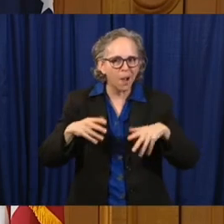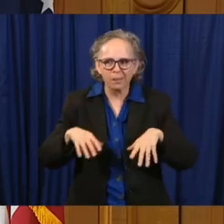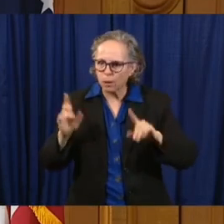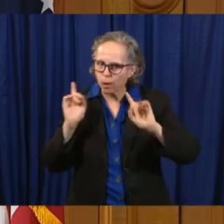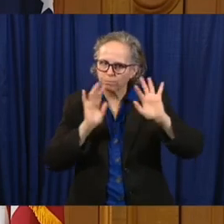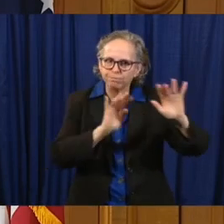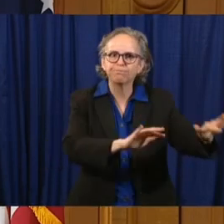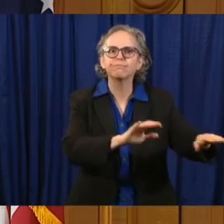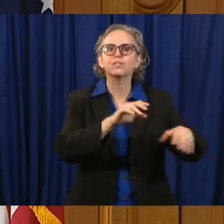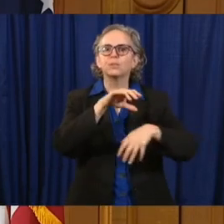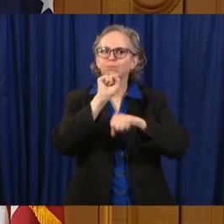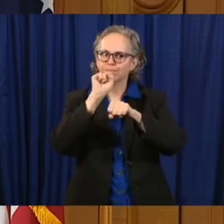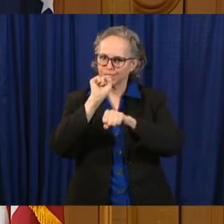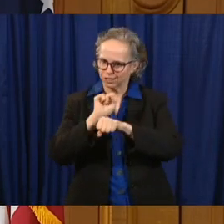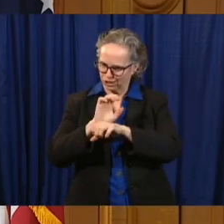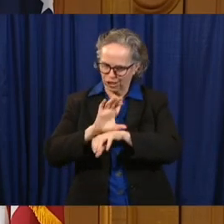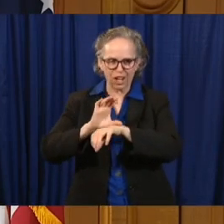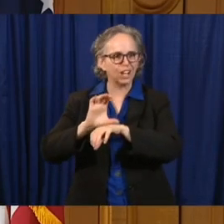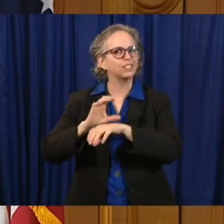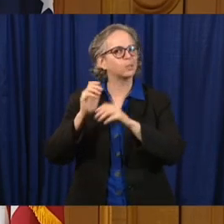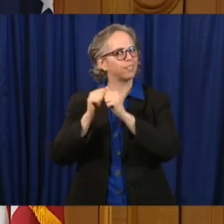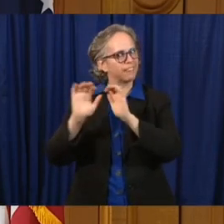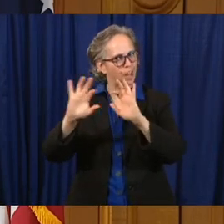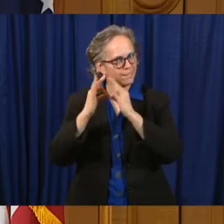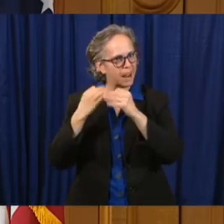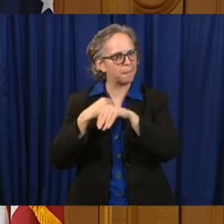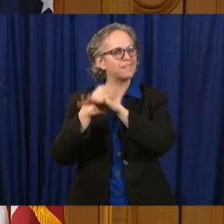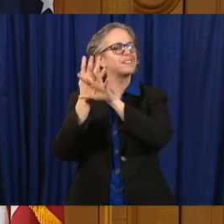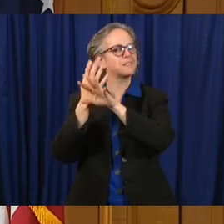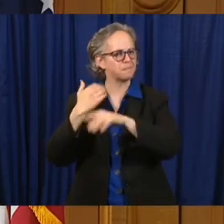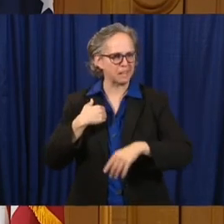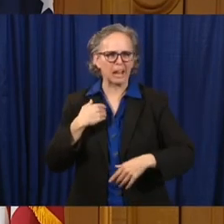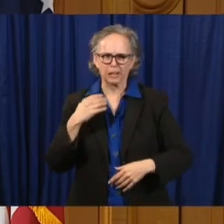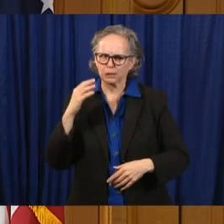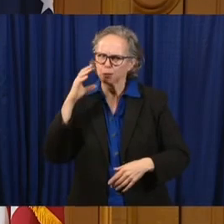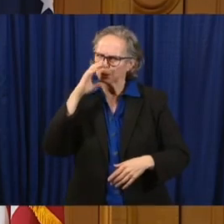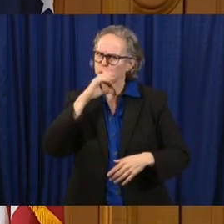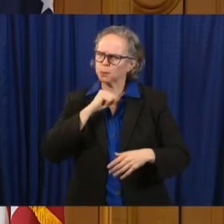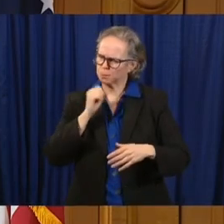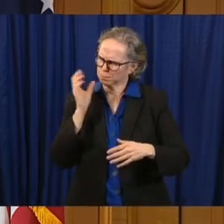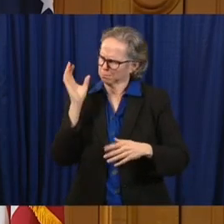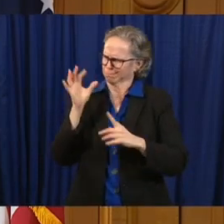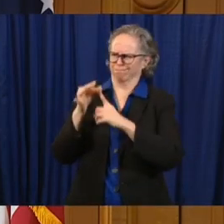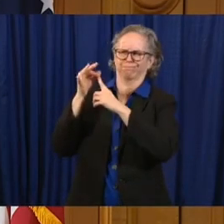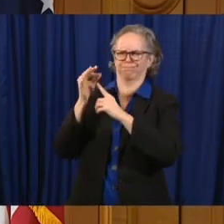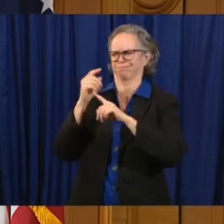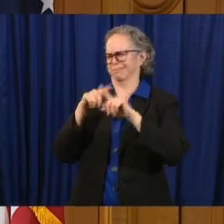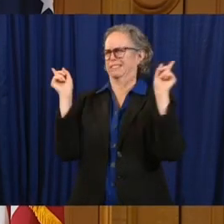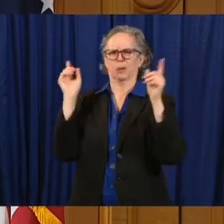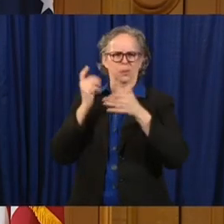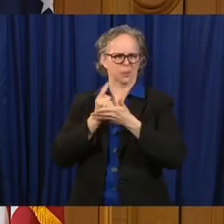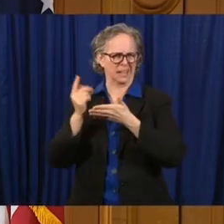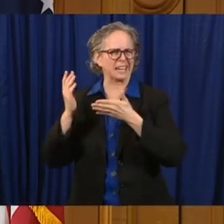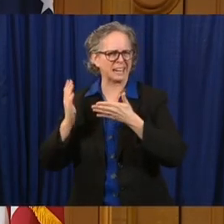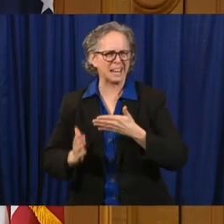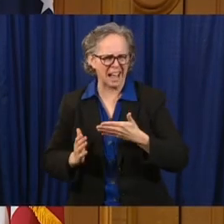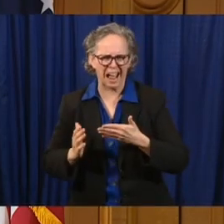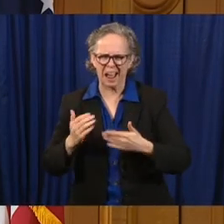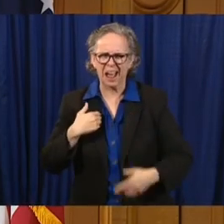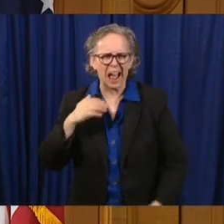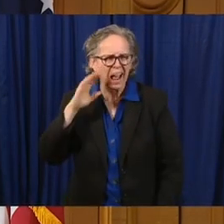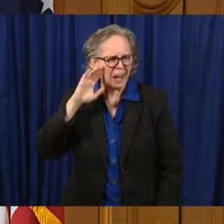it was an unusual weekend. It's an unusual time, but I think families really tried to really